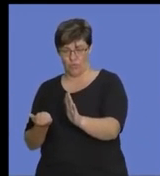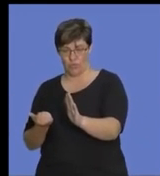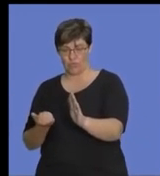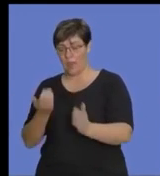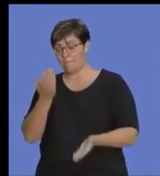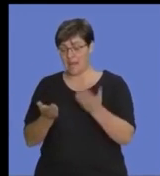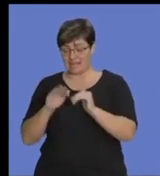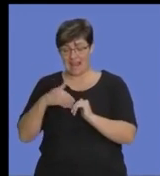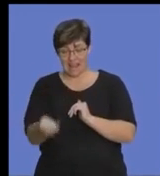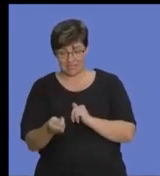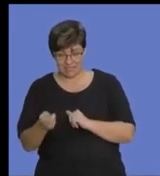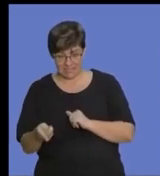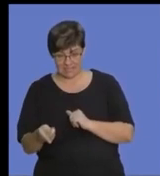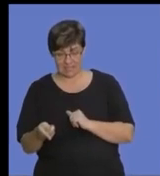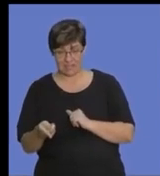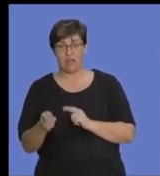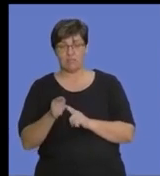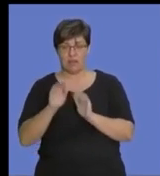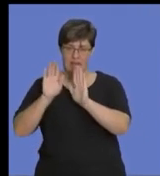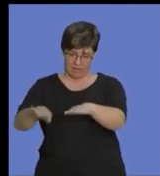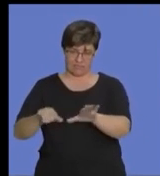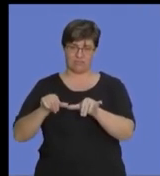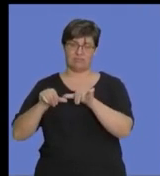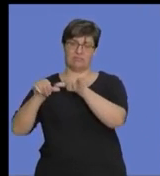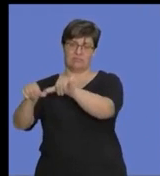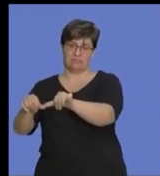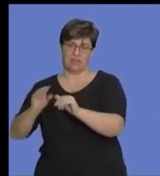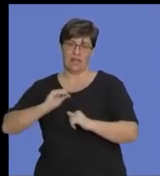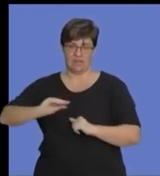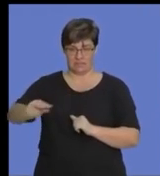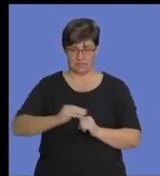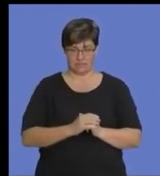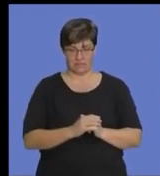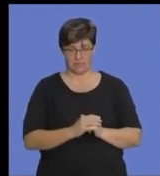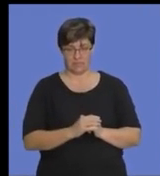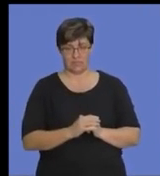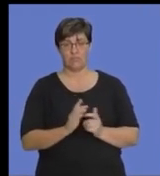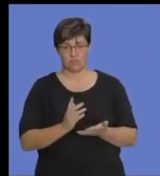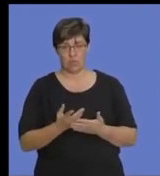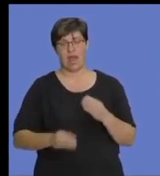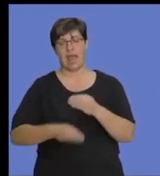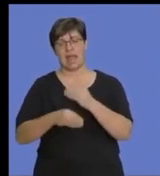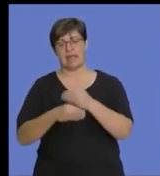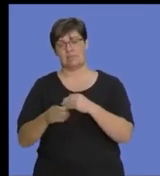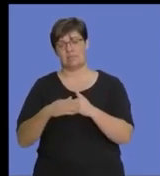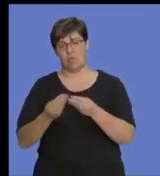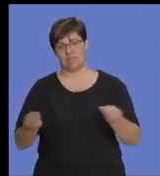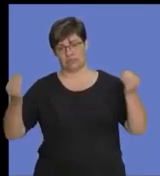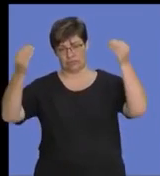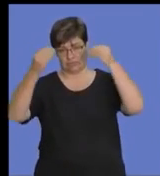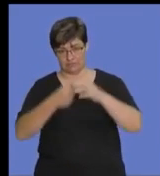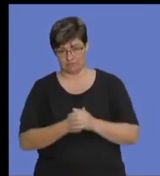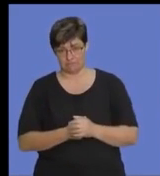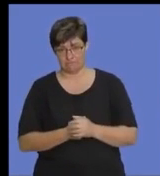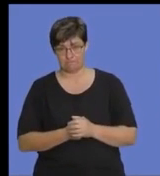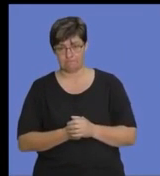money, and then the balance that was there was left for the remainder of the investment for it to gain